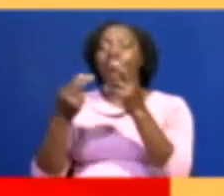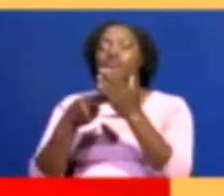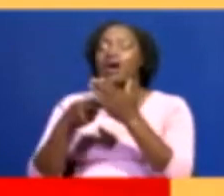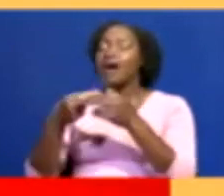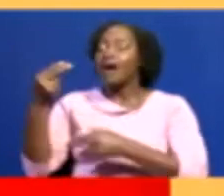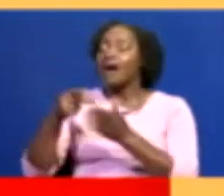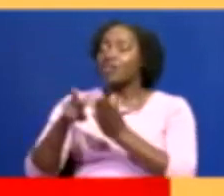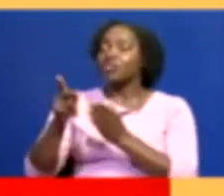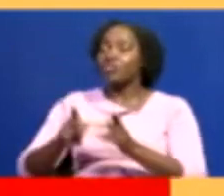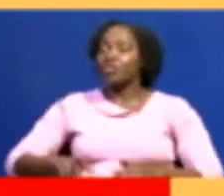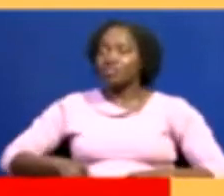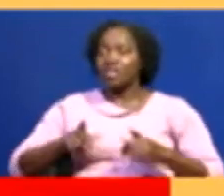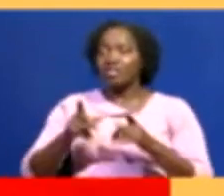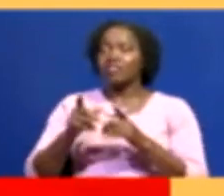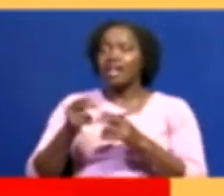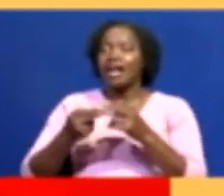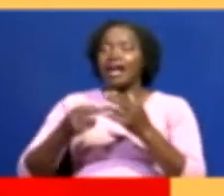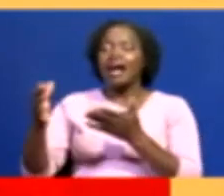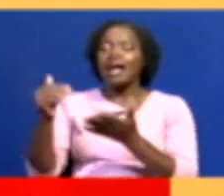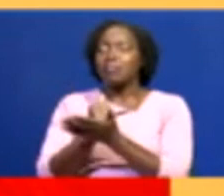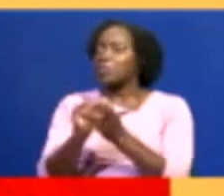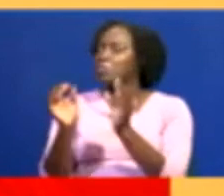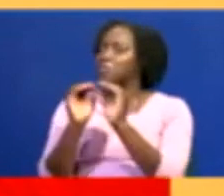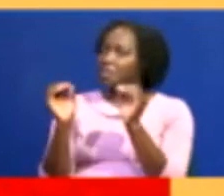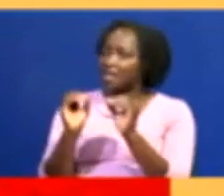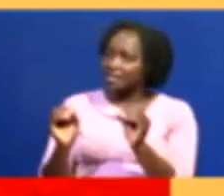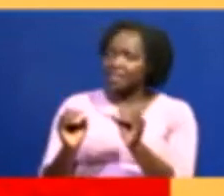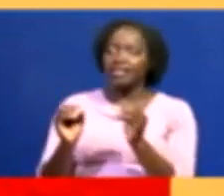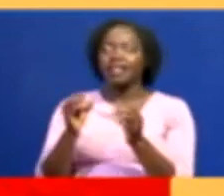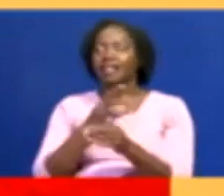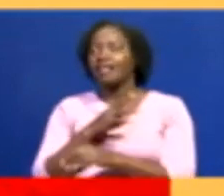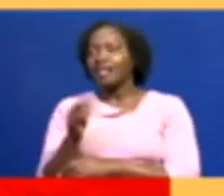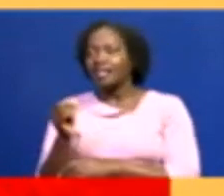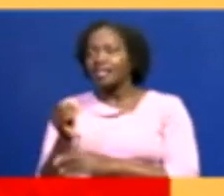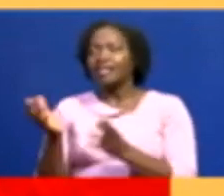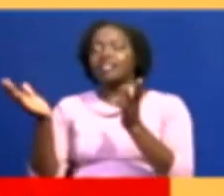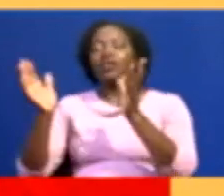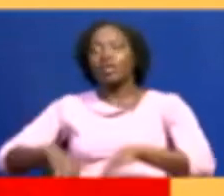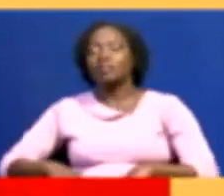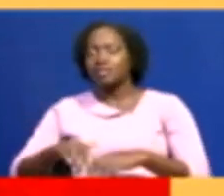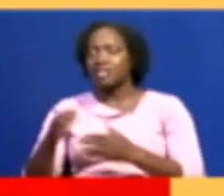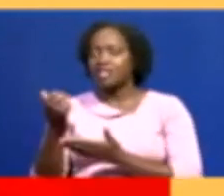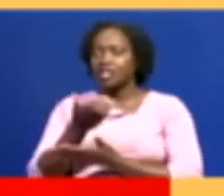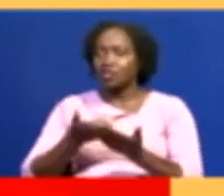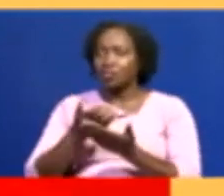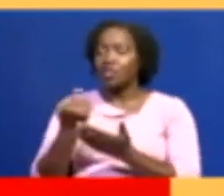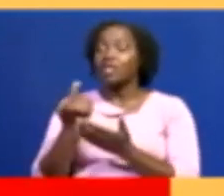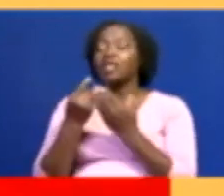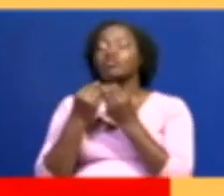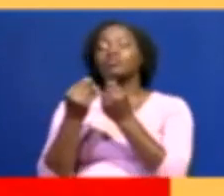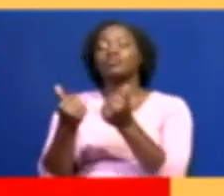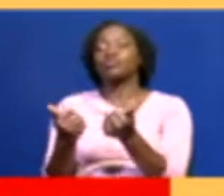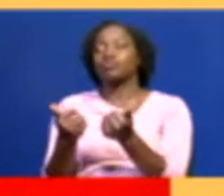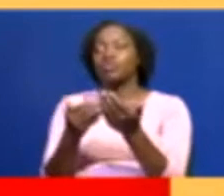living, mm-hmm. High rising unemployment rate, mm-hmm. and the collapse in the economy, mm-hmm. can only be sorted